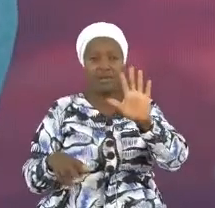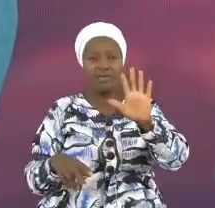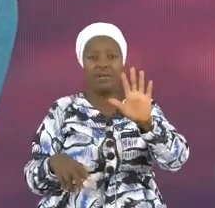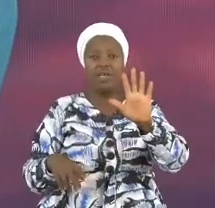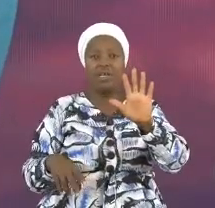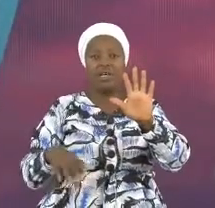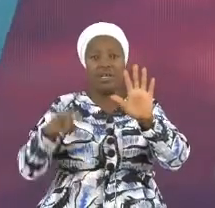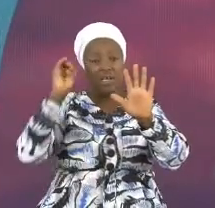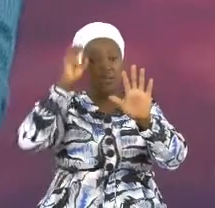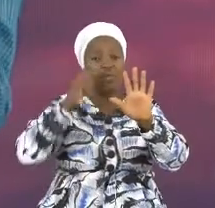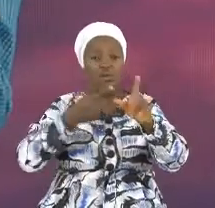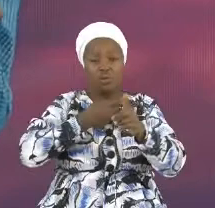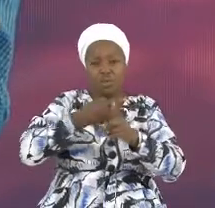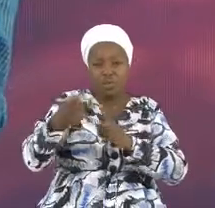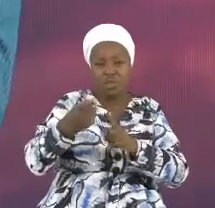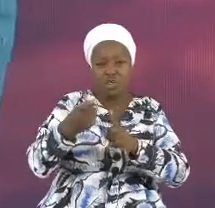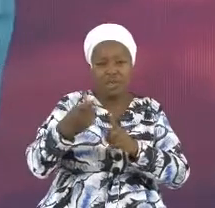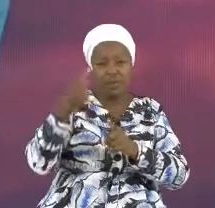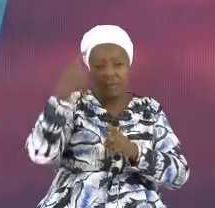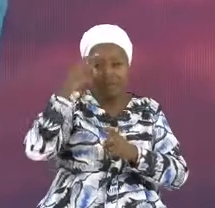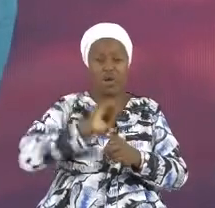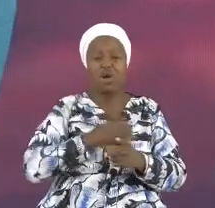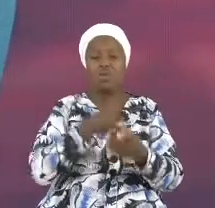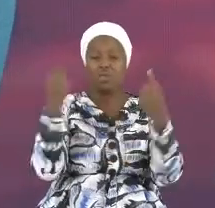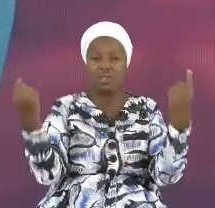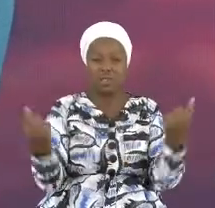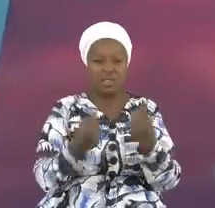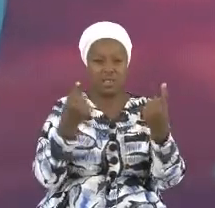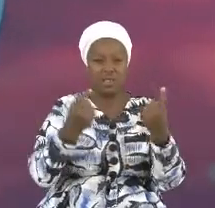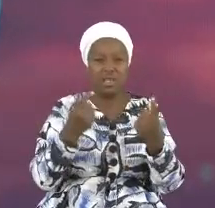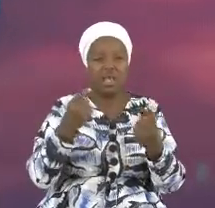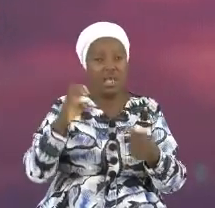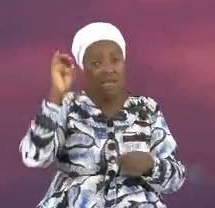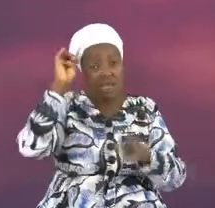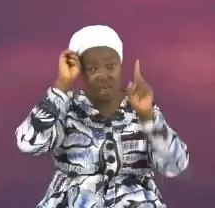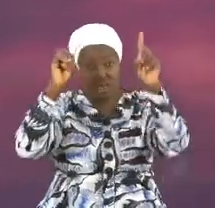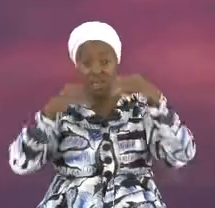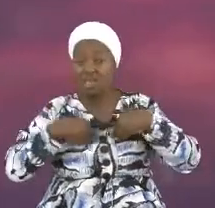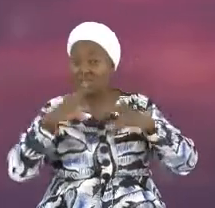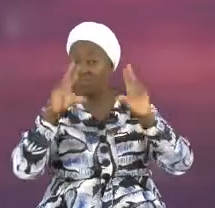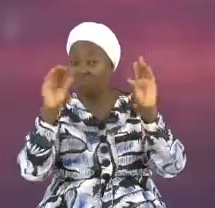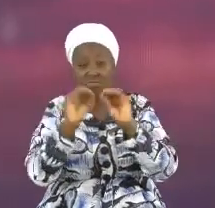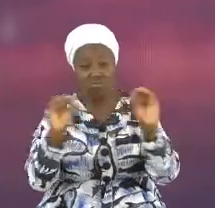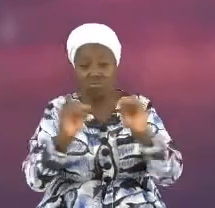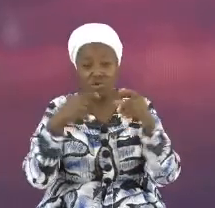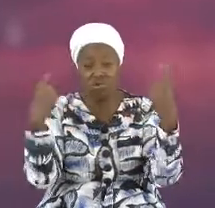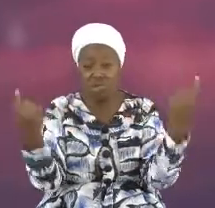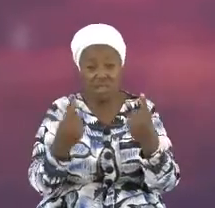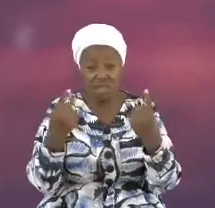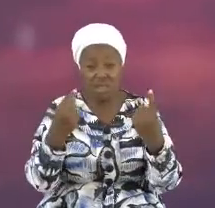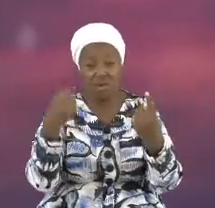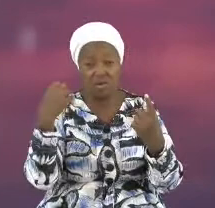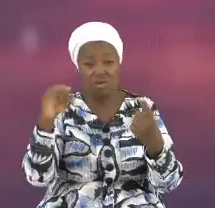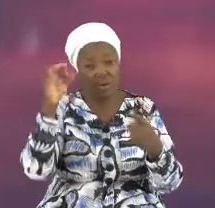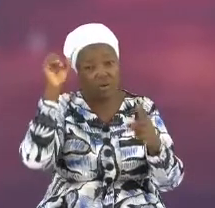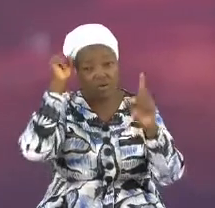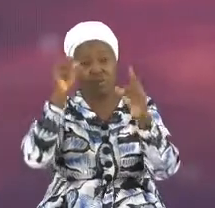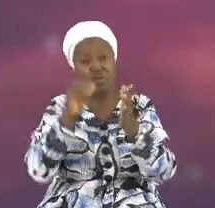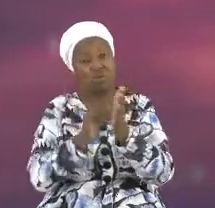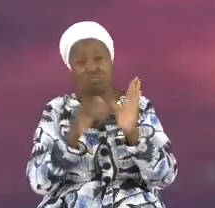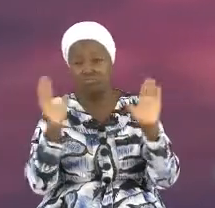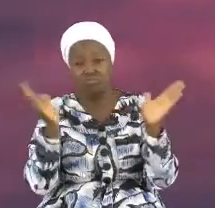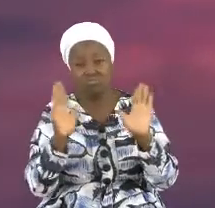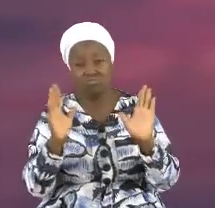transgression." He had no transgression of his own. Christ had no sin of his own. He